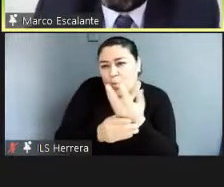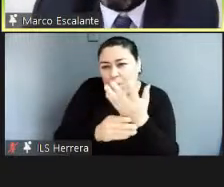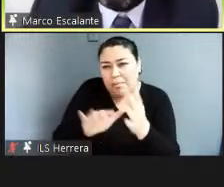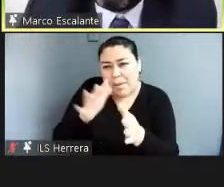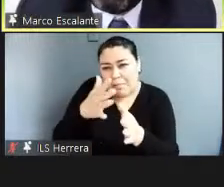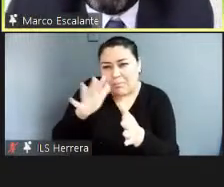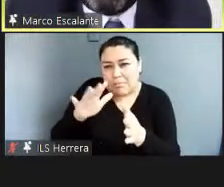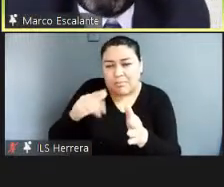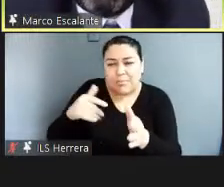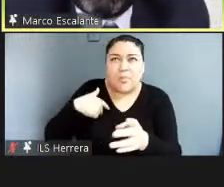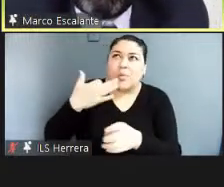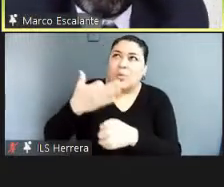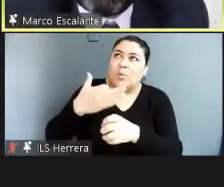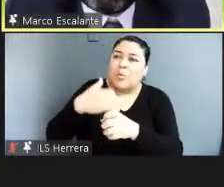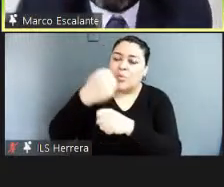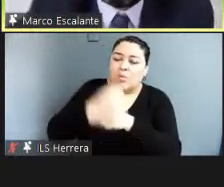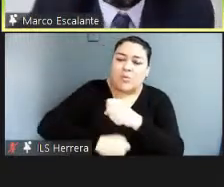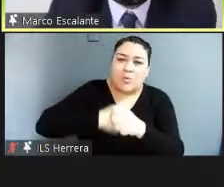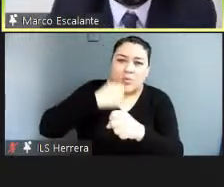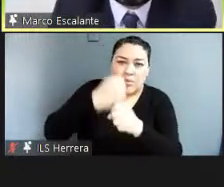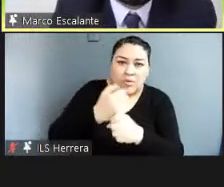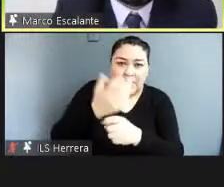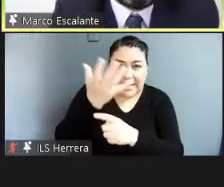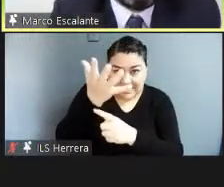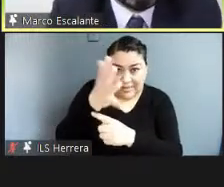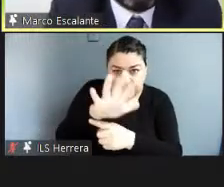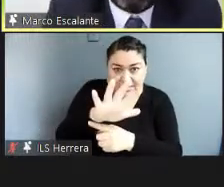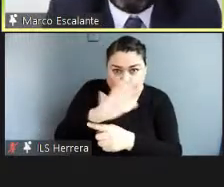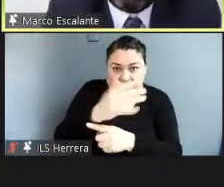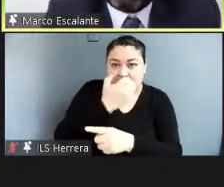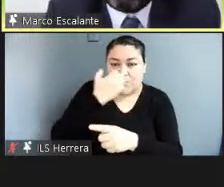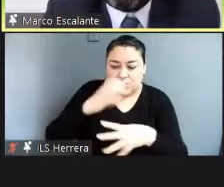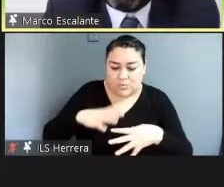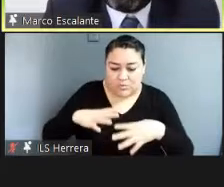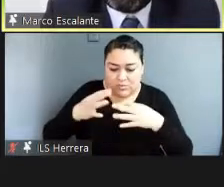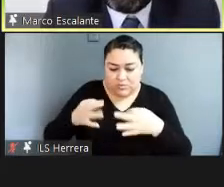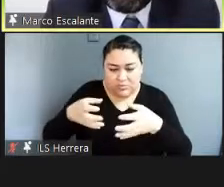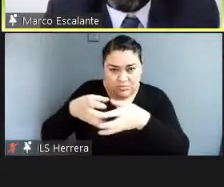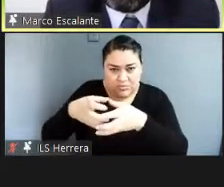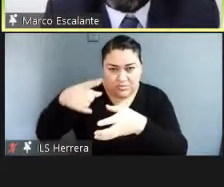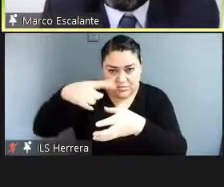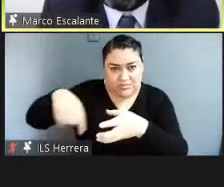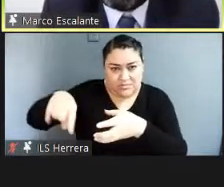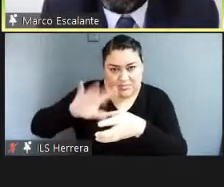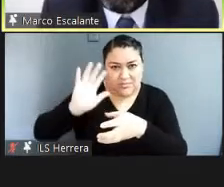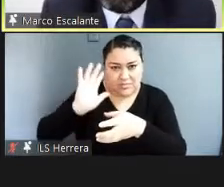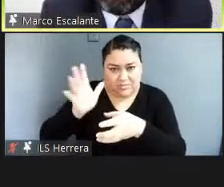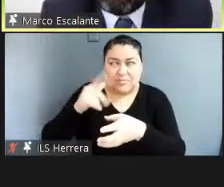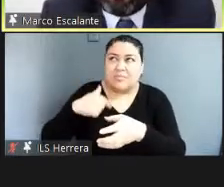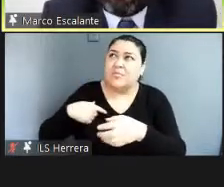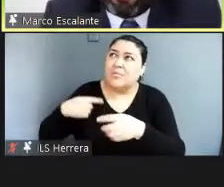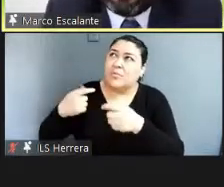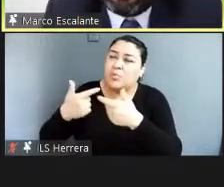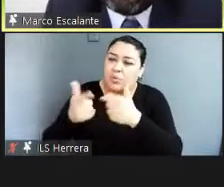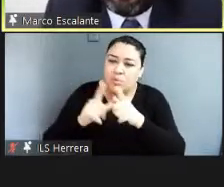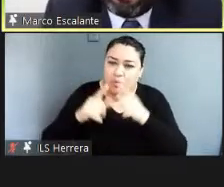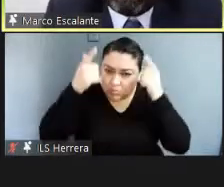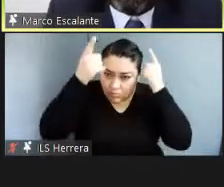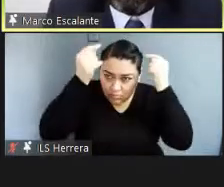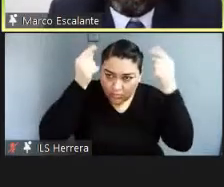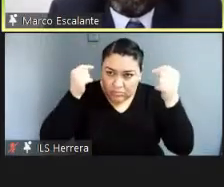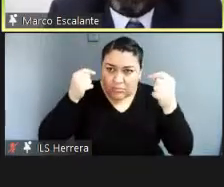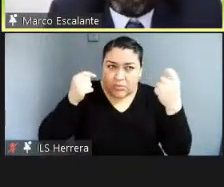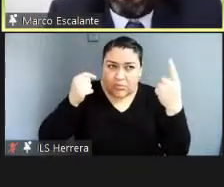medical school was established in 2011. So it's been 10 years since the school was established. We have